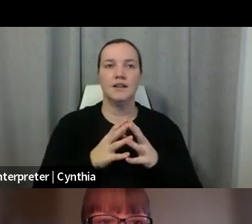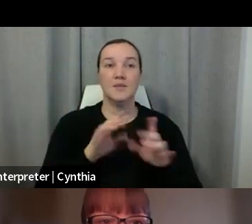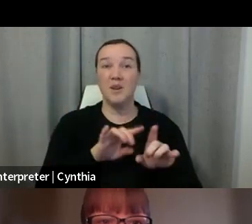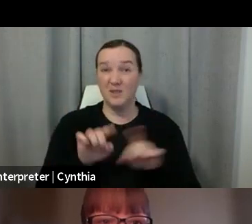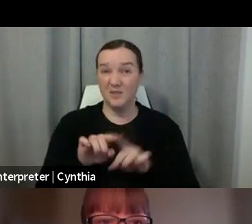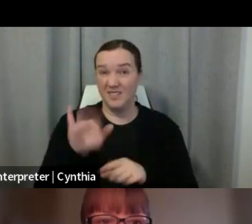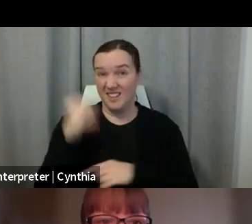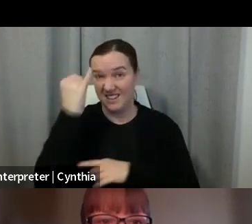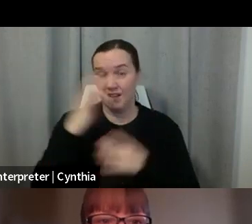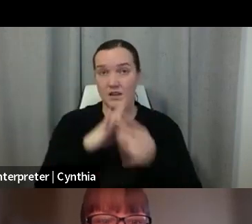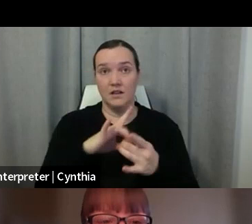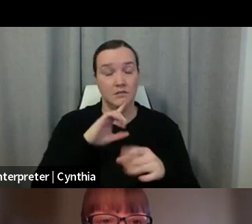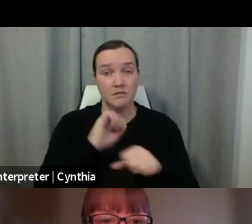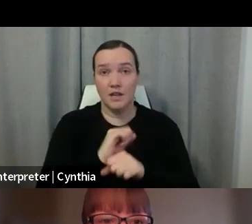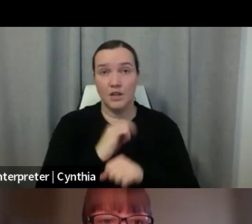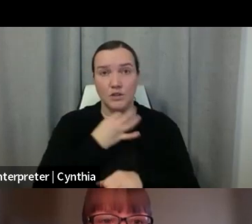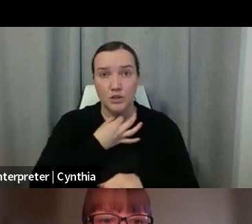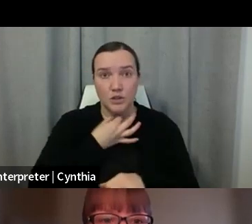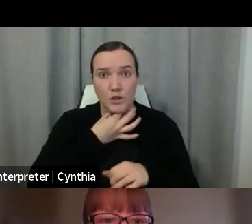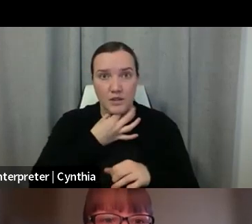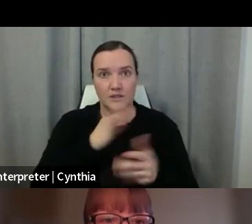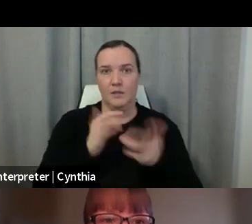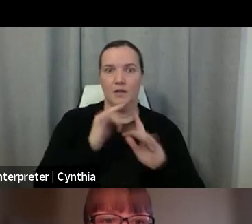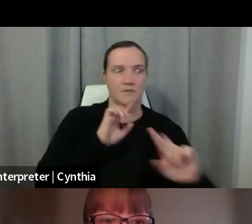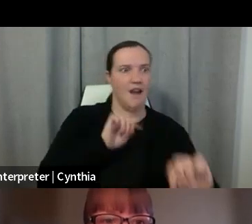genuine curiosity rather than reacting.